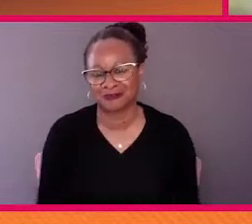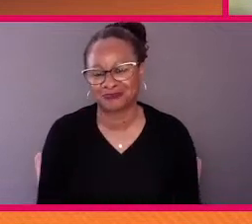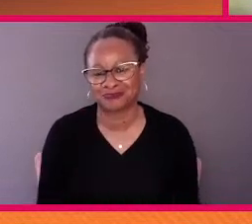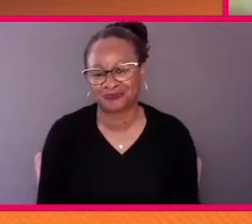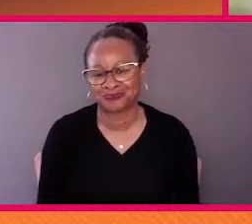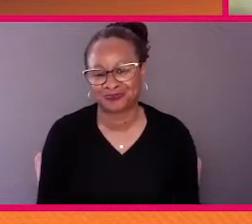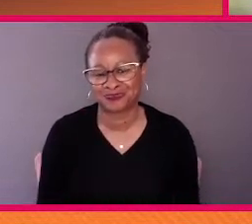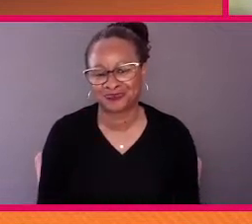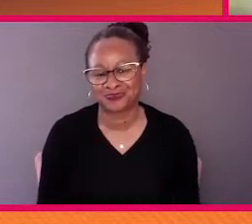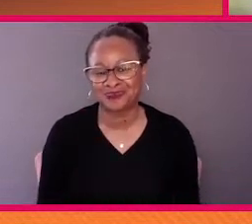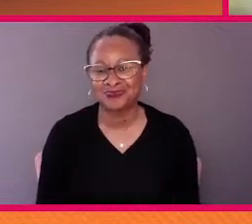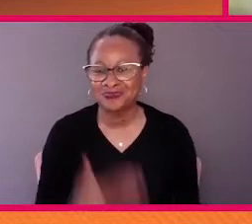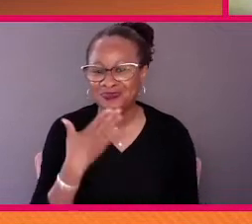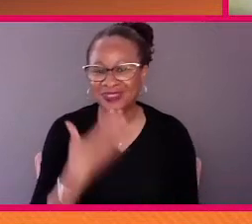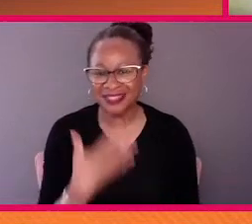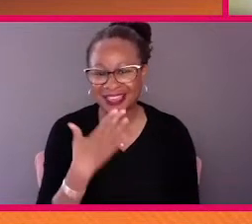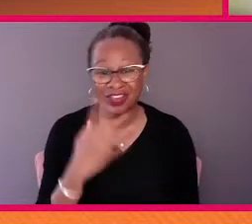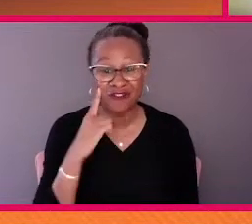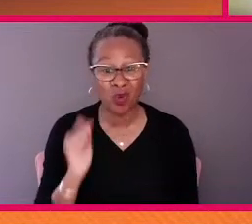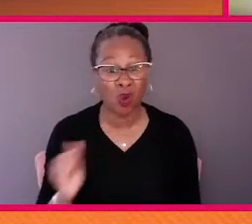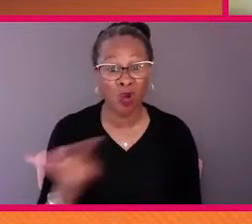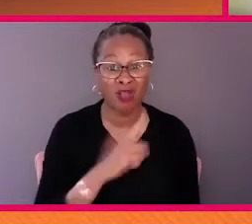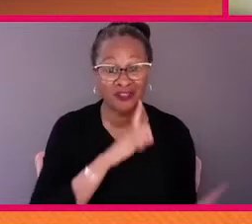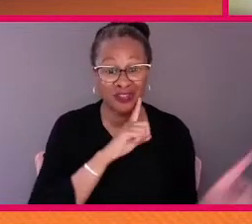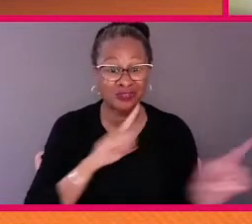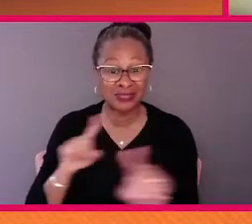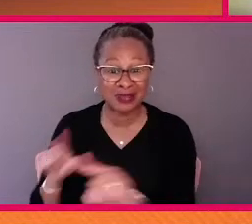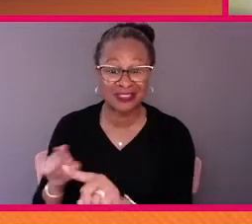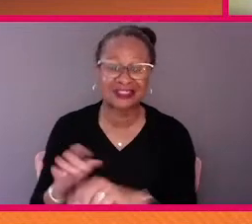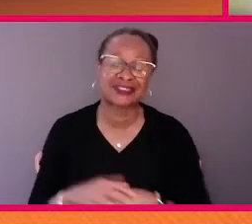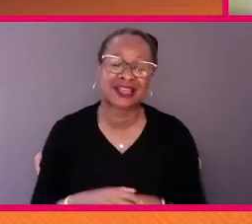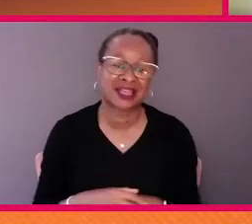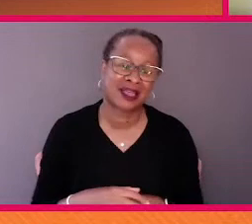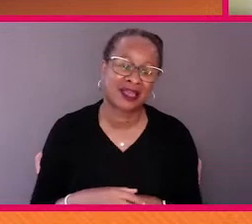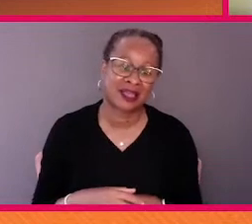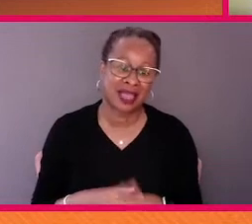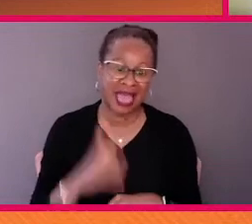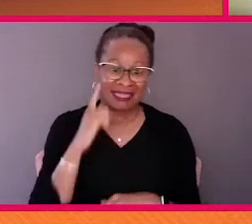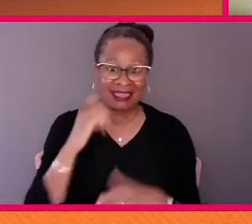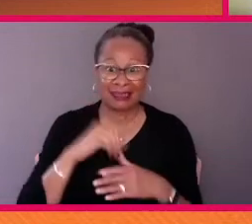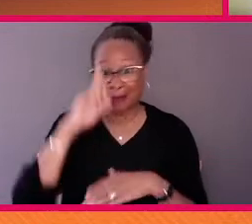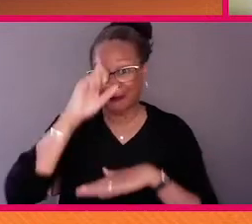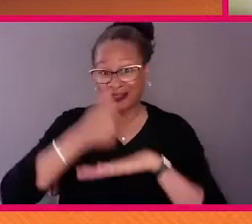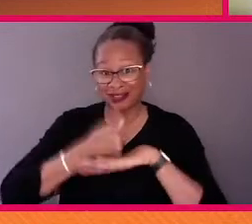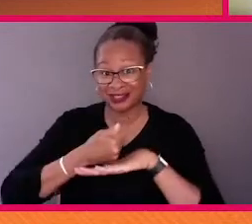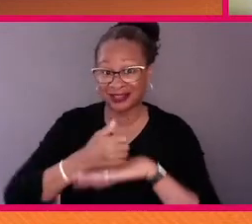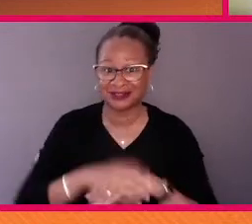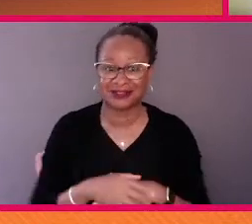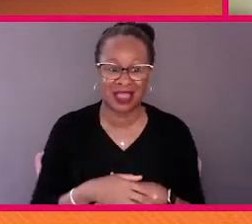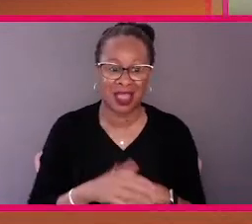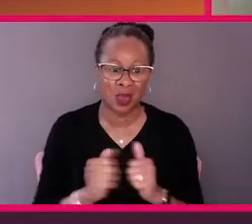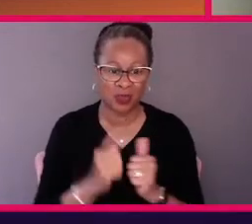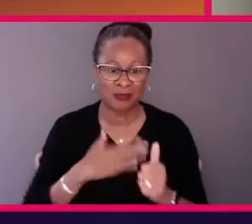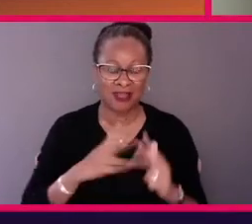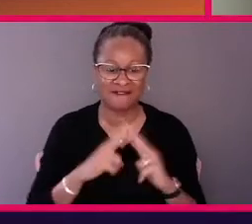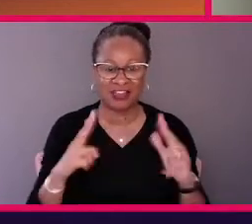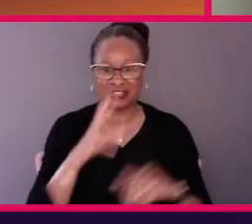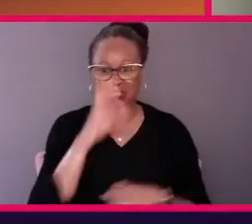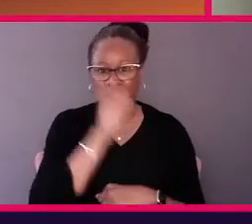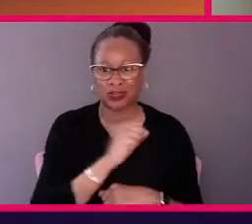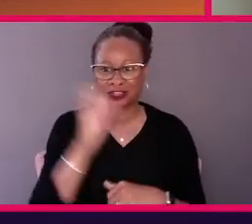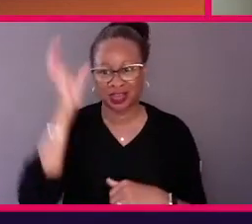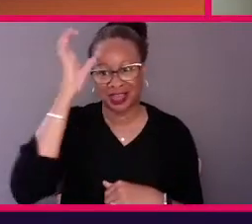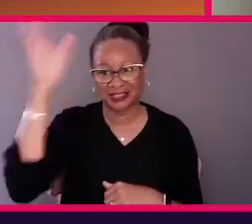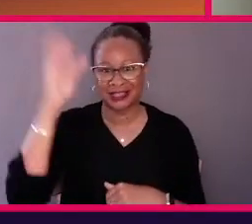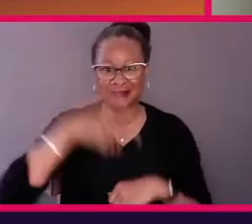Thank you so much for all of your responses. I think in my mind, in terms of my very strange concept